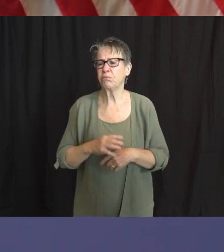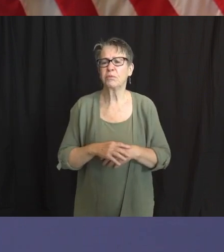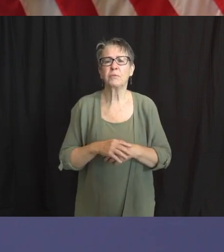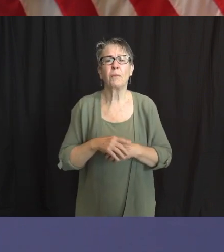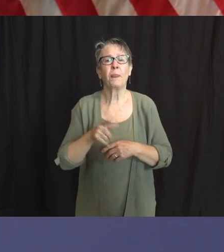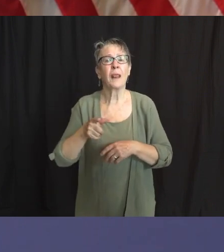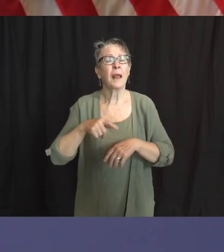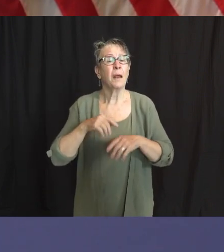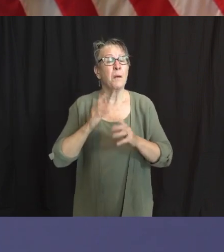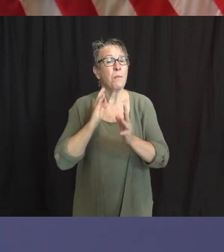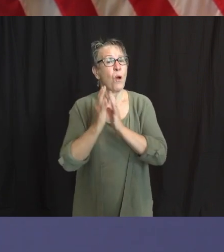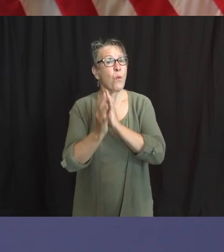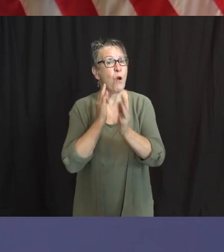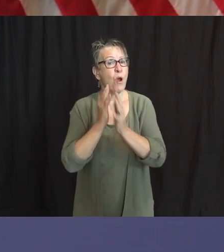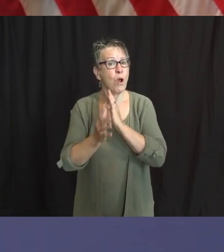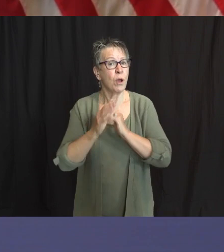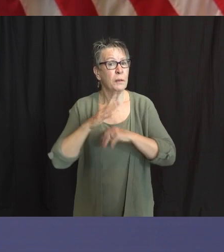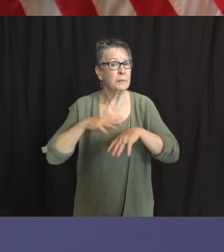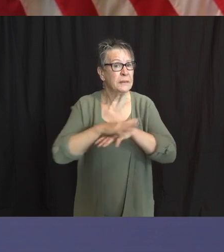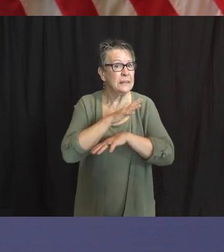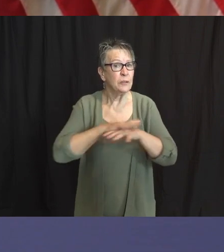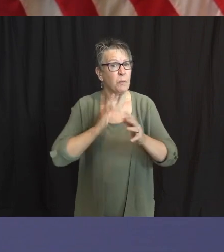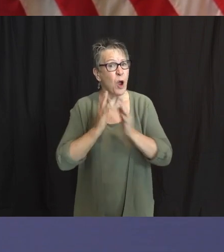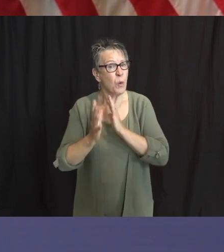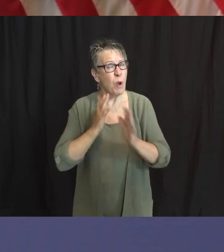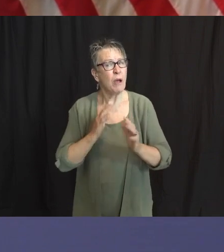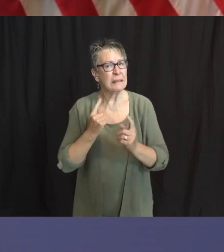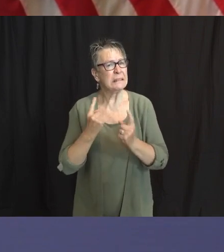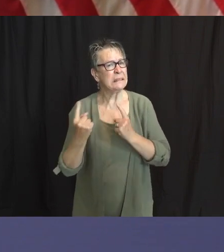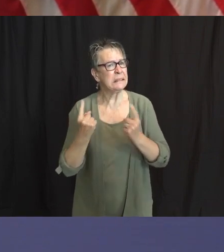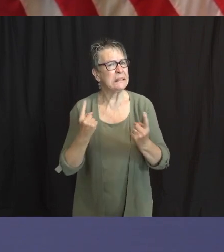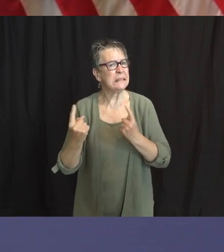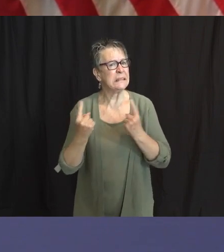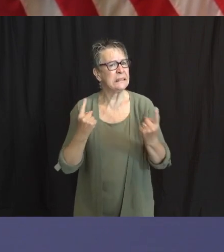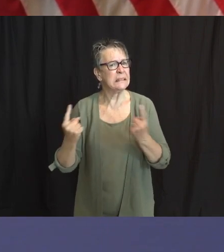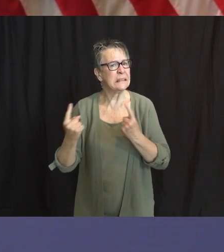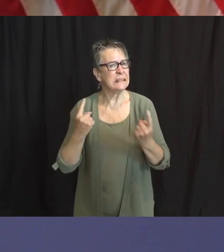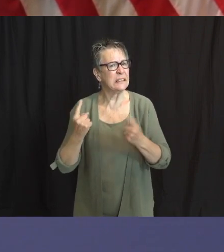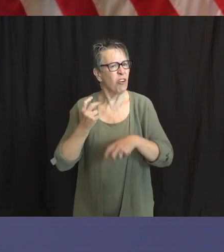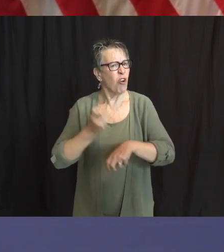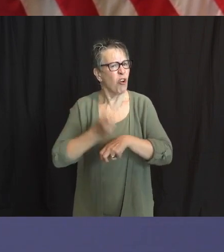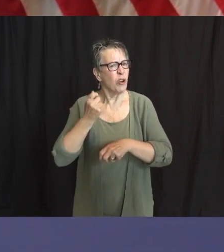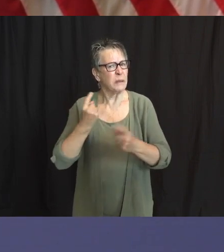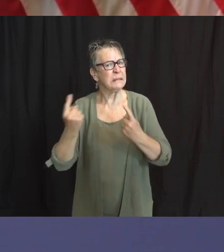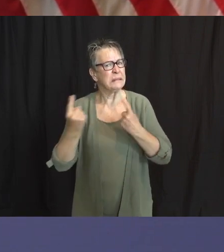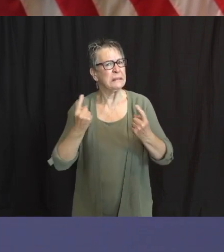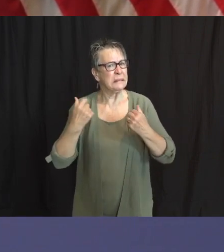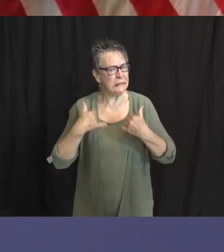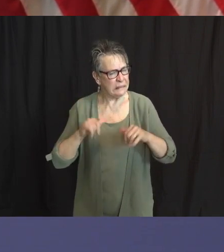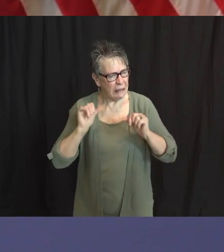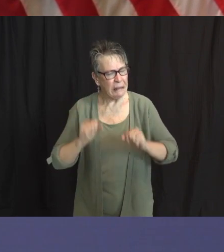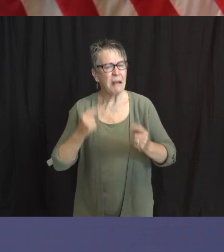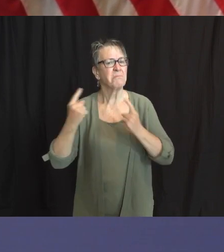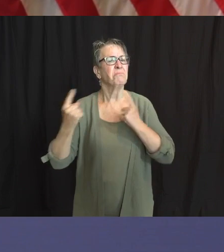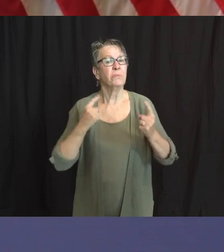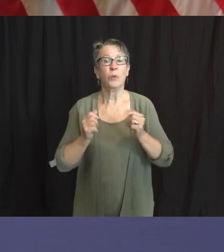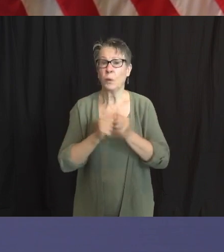mean, Pat, we want to see that. It's clearly social distancing, soap and